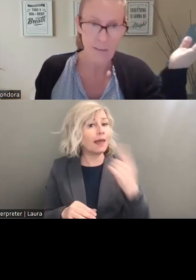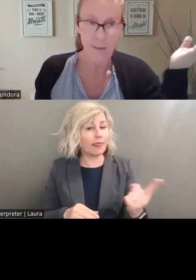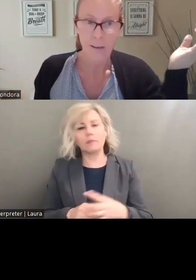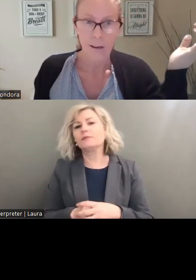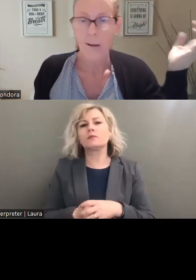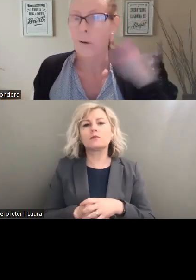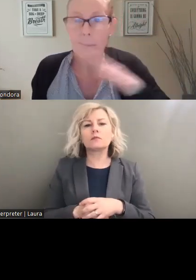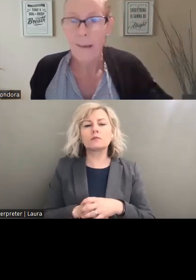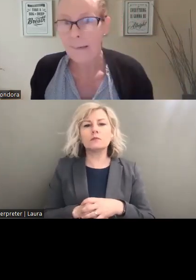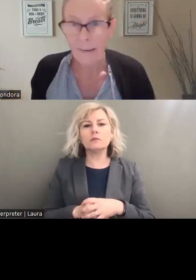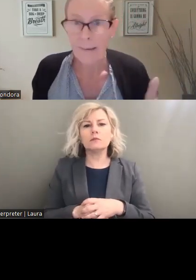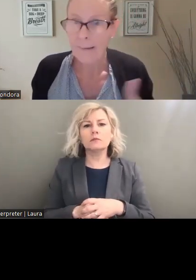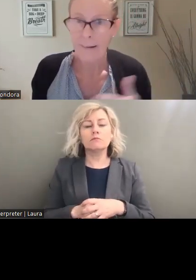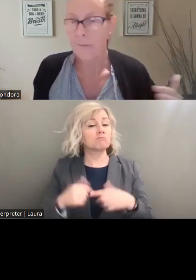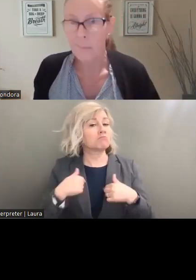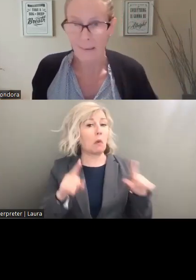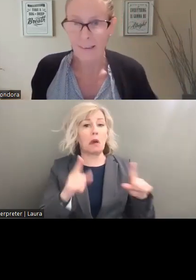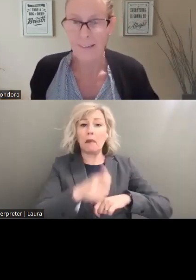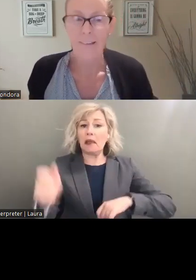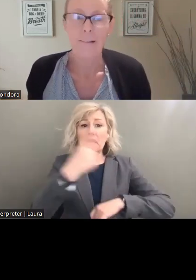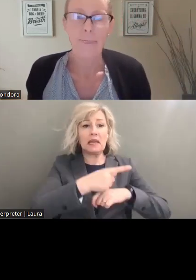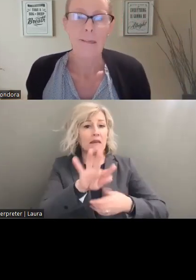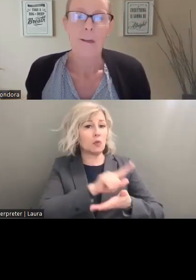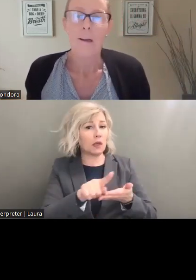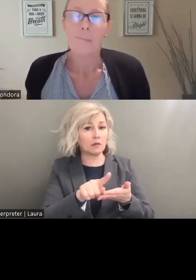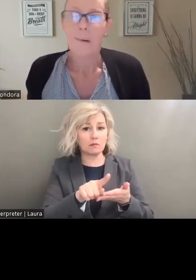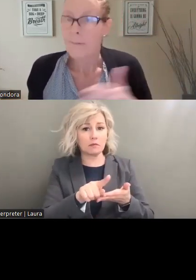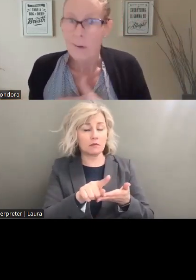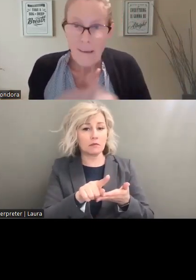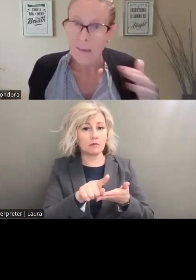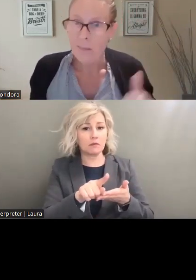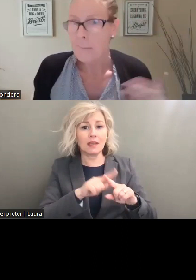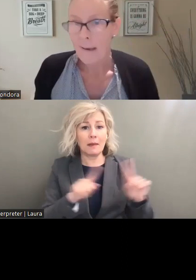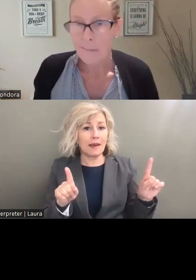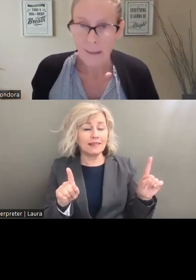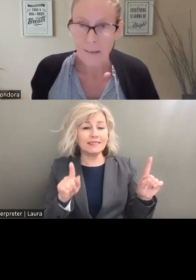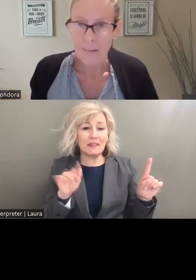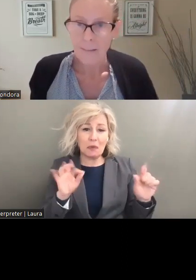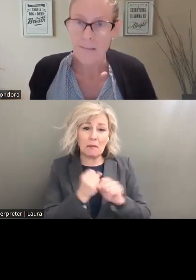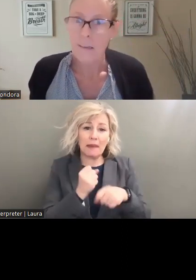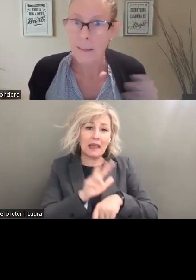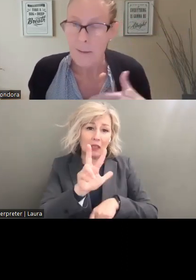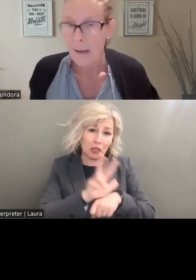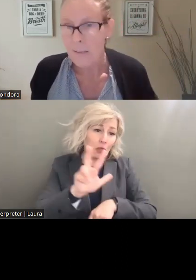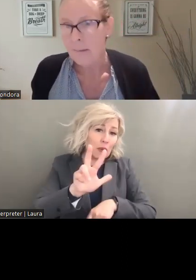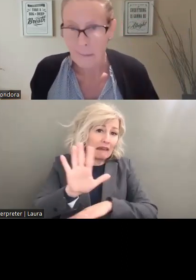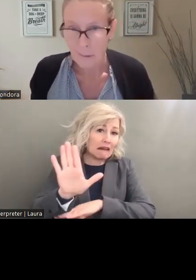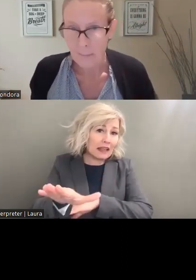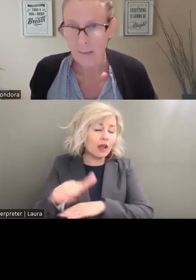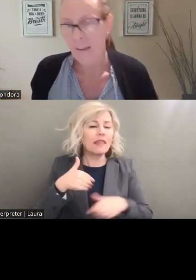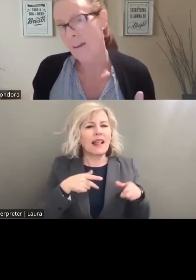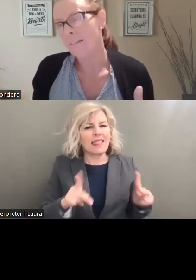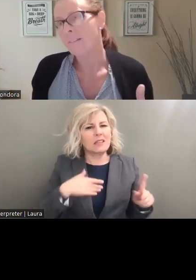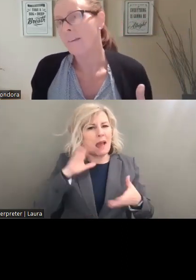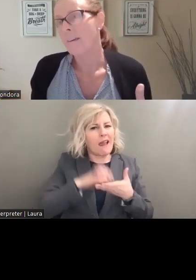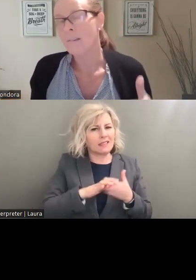is, I will come any day of the week, but if you can make it at 3 p.m. or later, that's going to allow my husband to be with